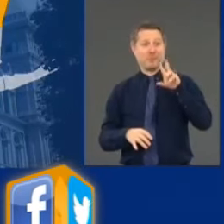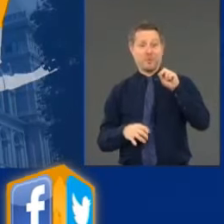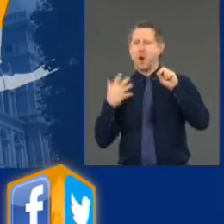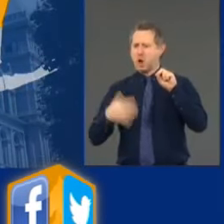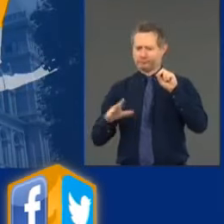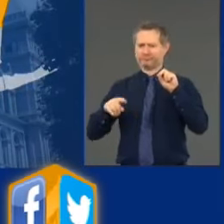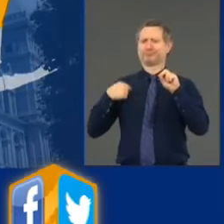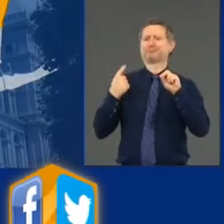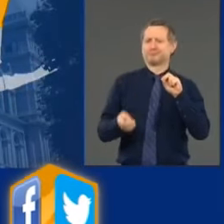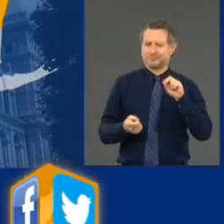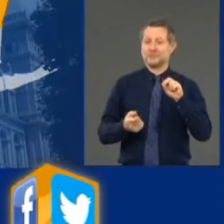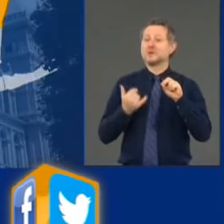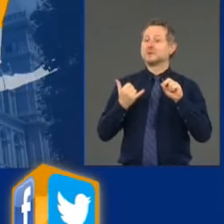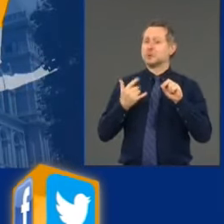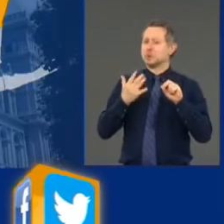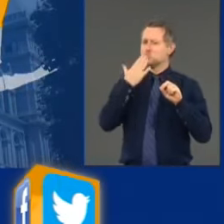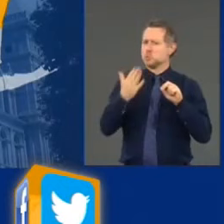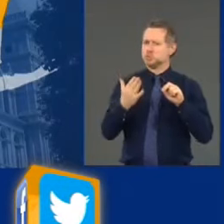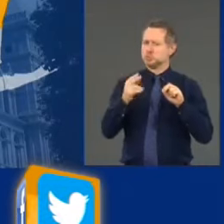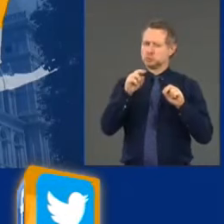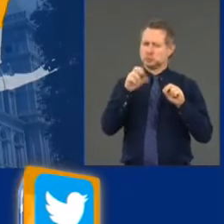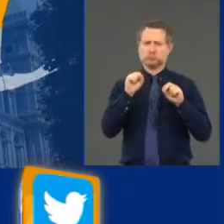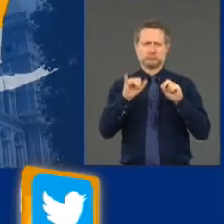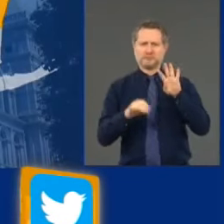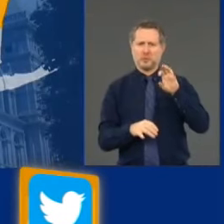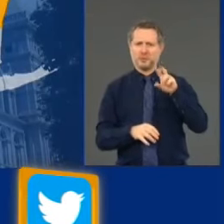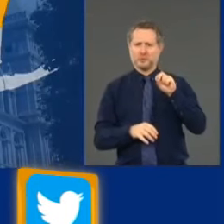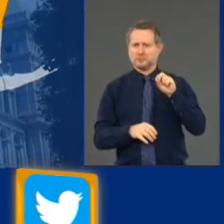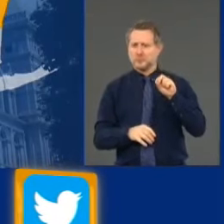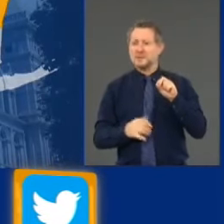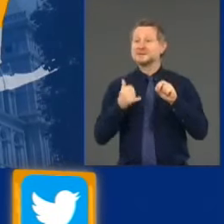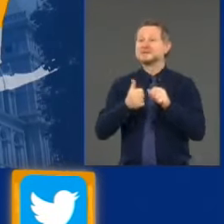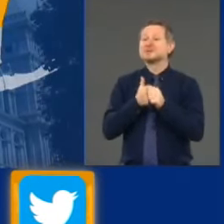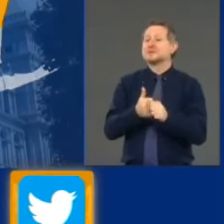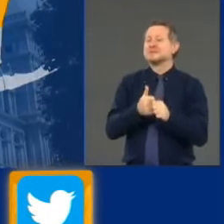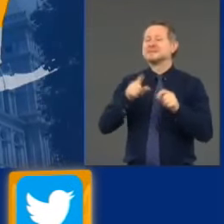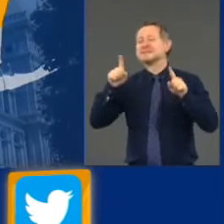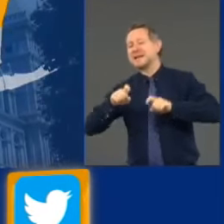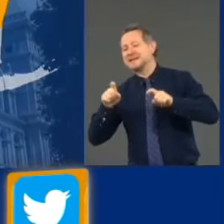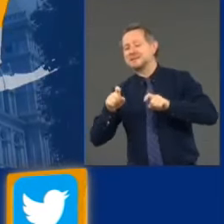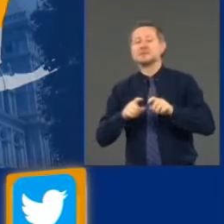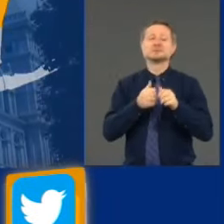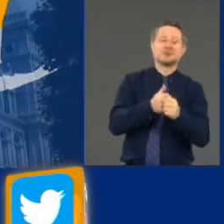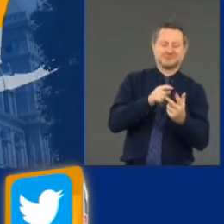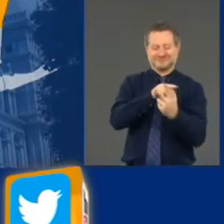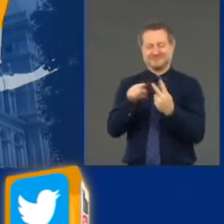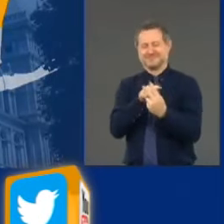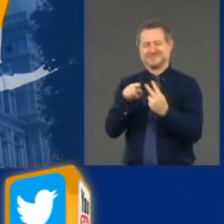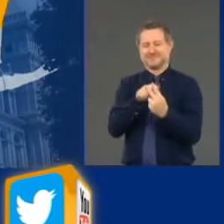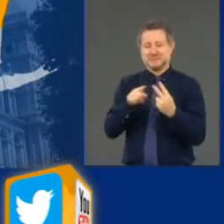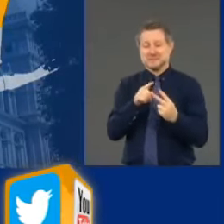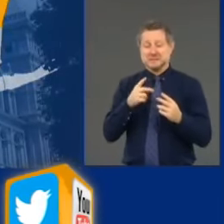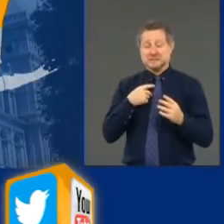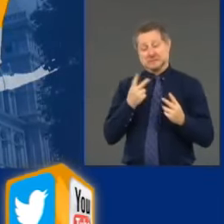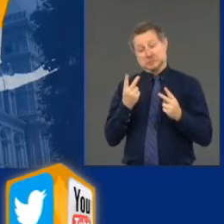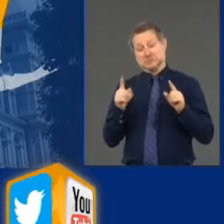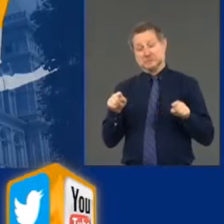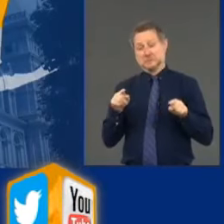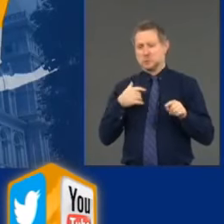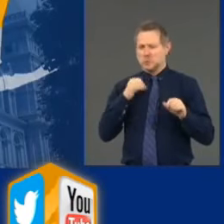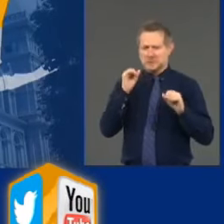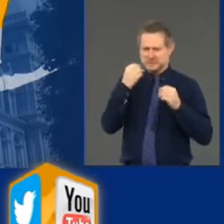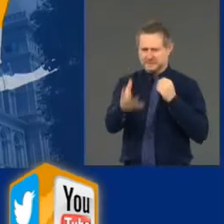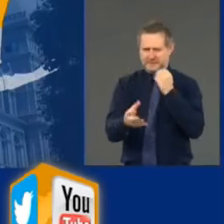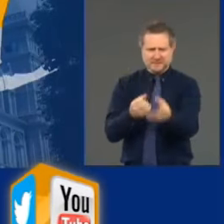so that's great news. This whole tracing, testing, we use these words like people would know what they